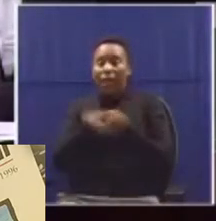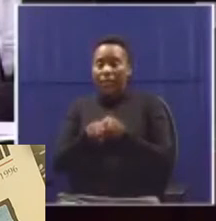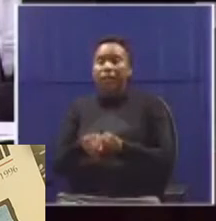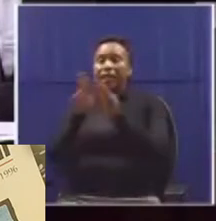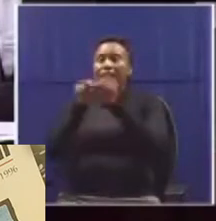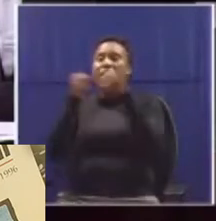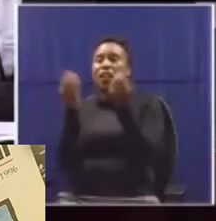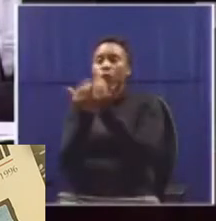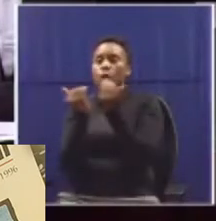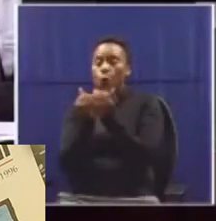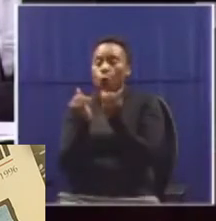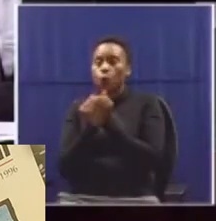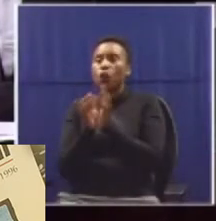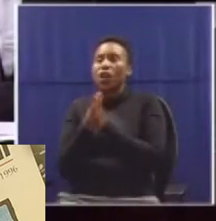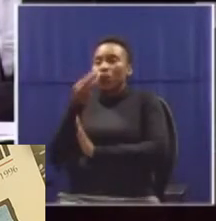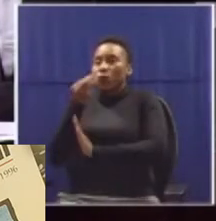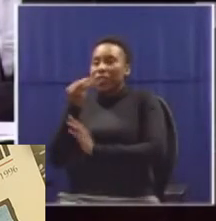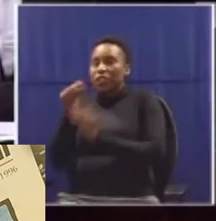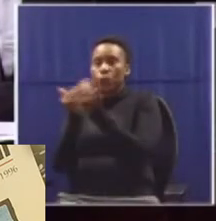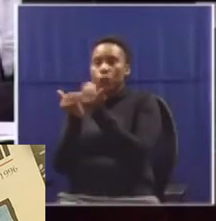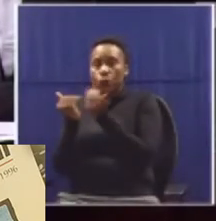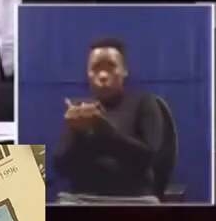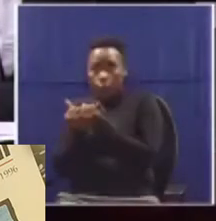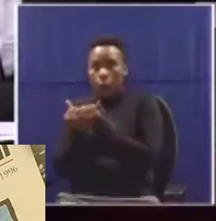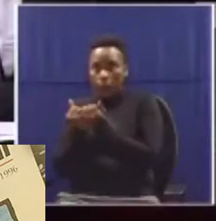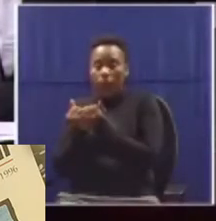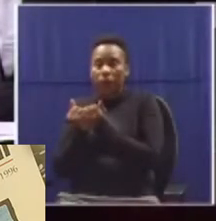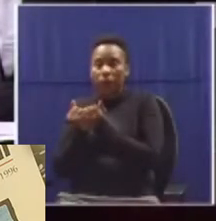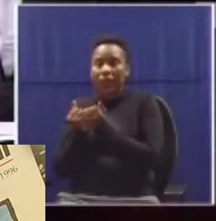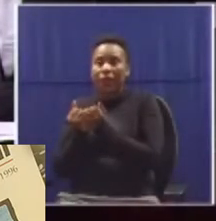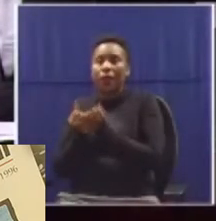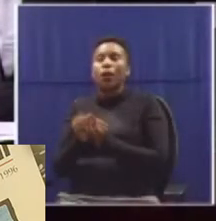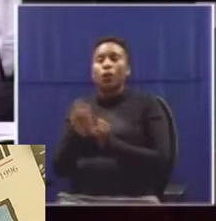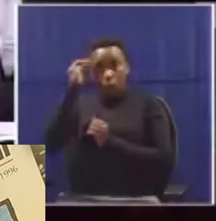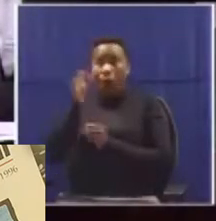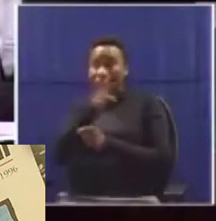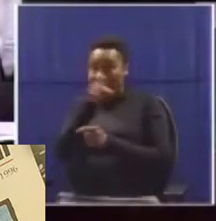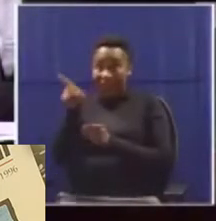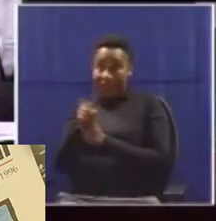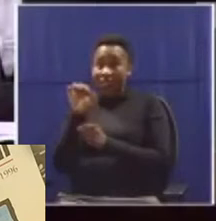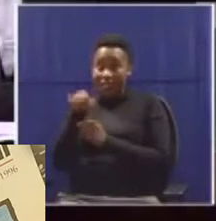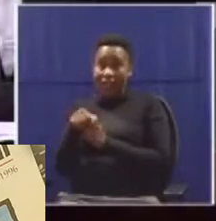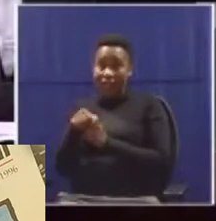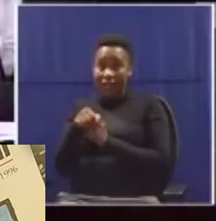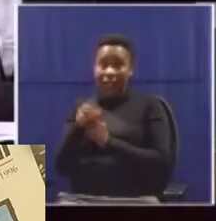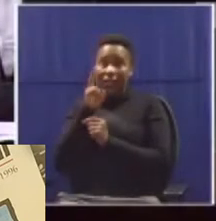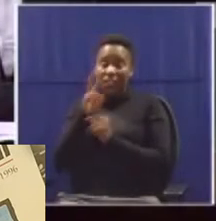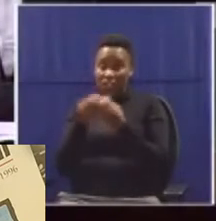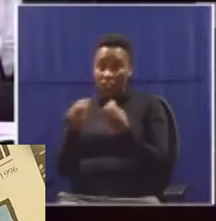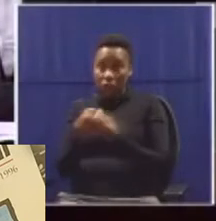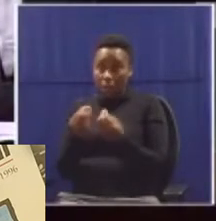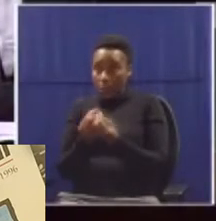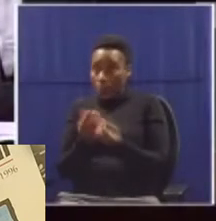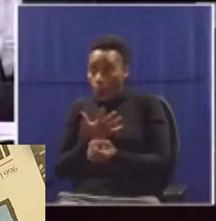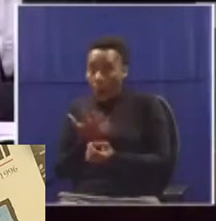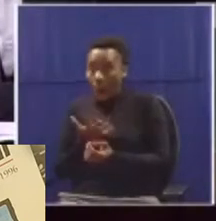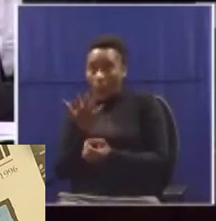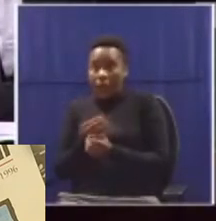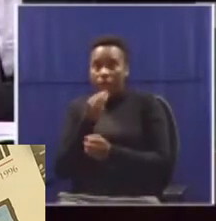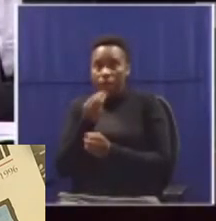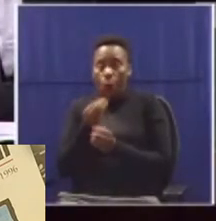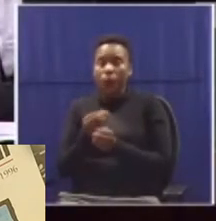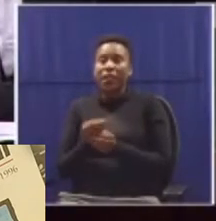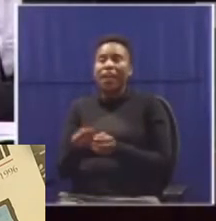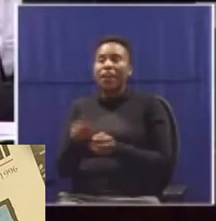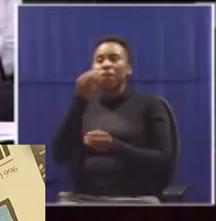school nutrition scheme bungled by World natalies we've all seen feeding our children rotten food which feeds